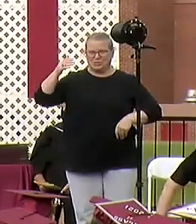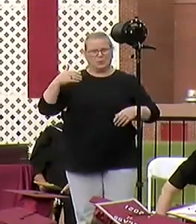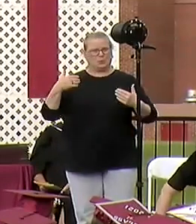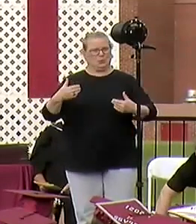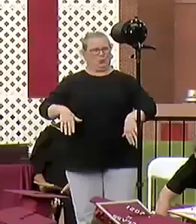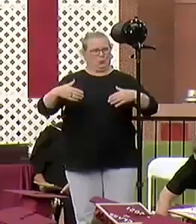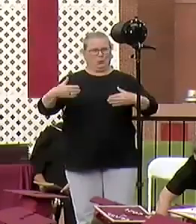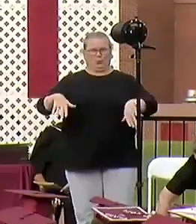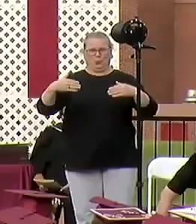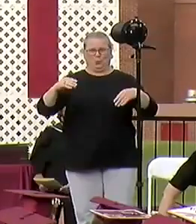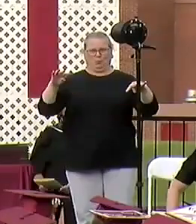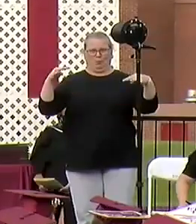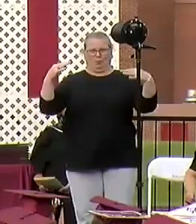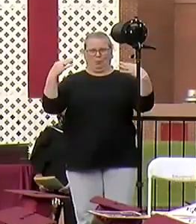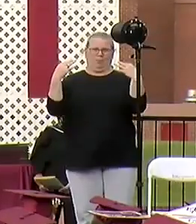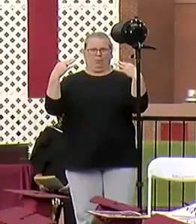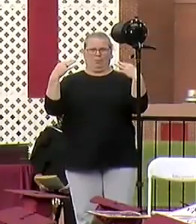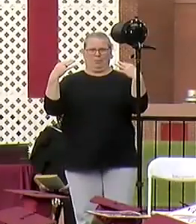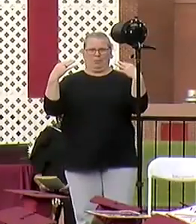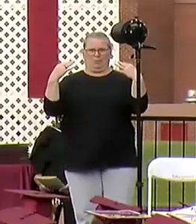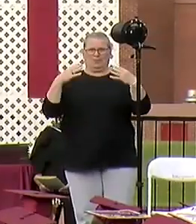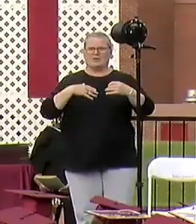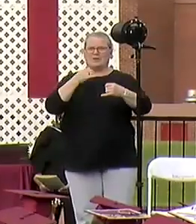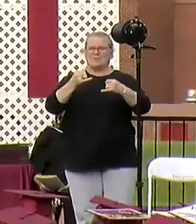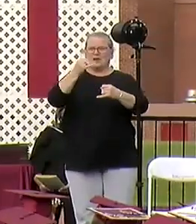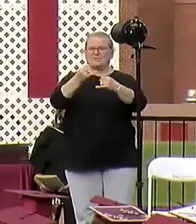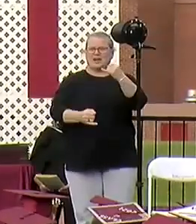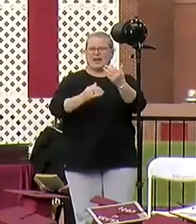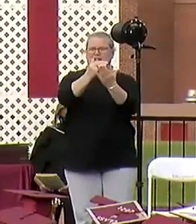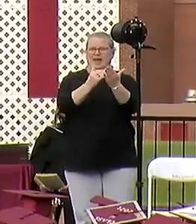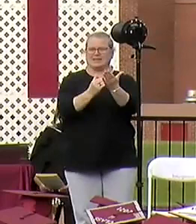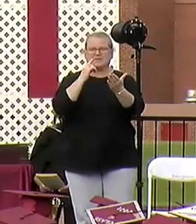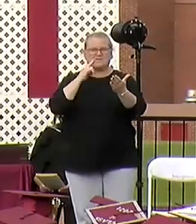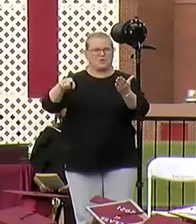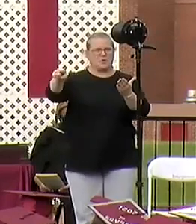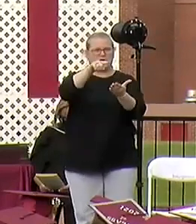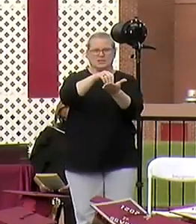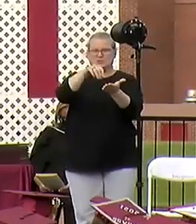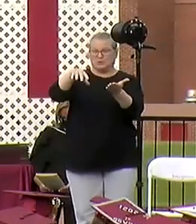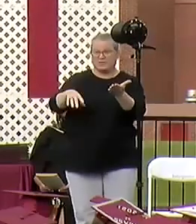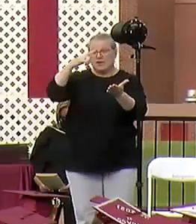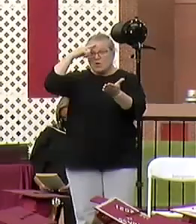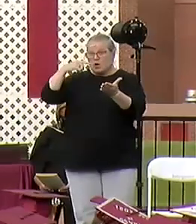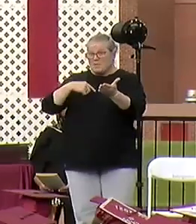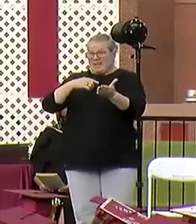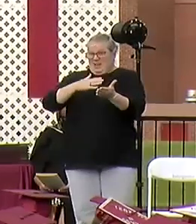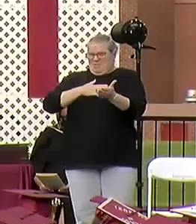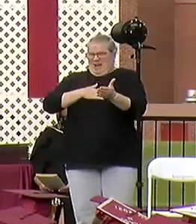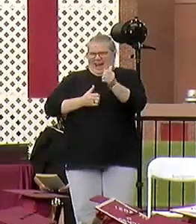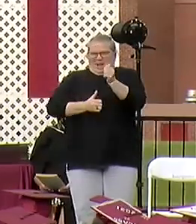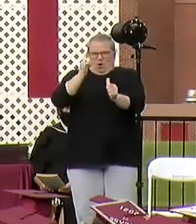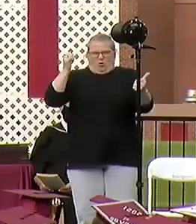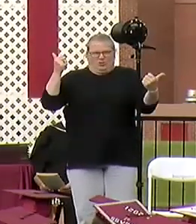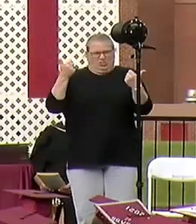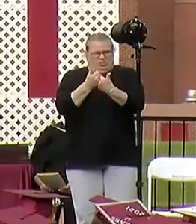come. It's my final lesson to students. It's my most challenging final exam ever. You